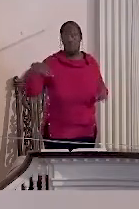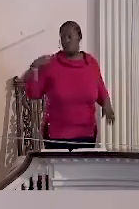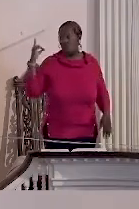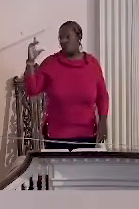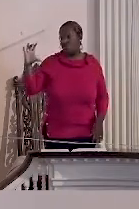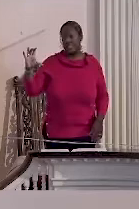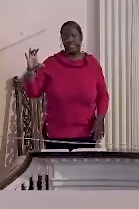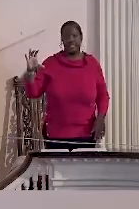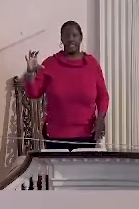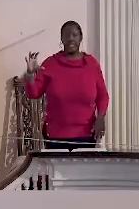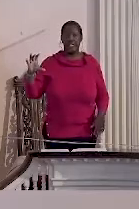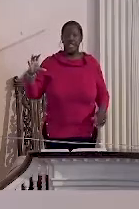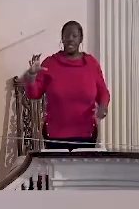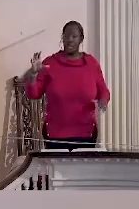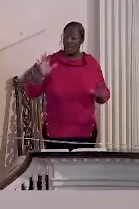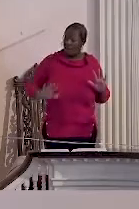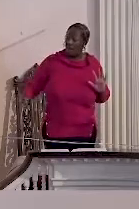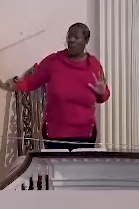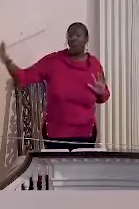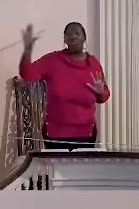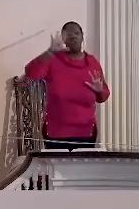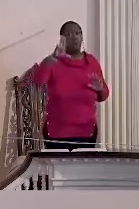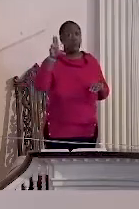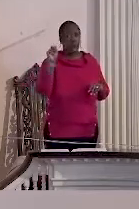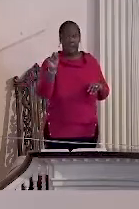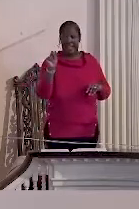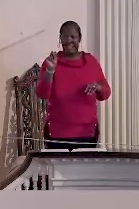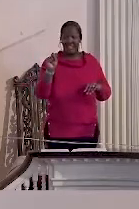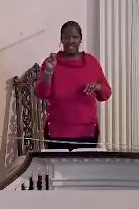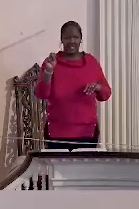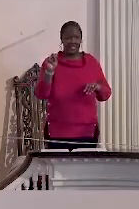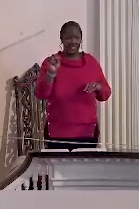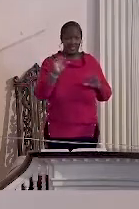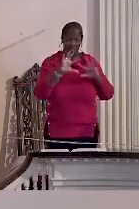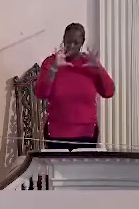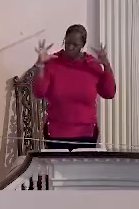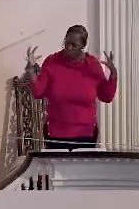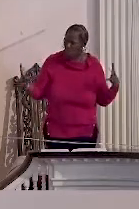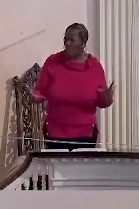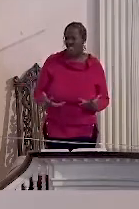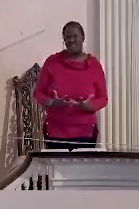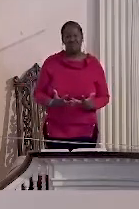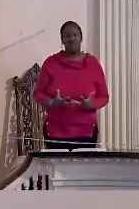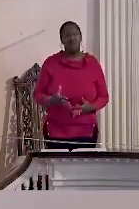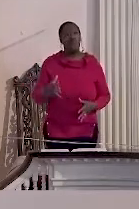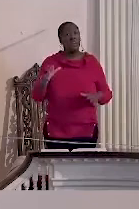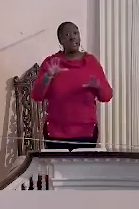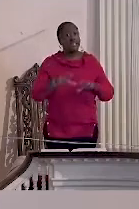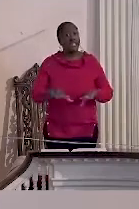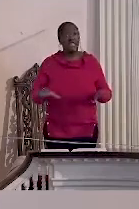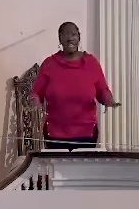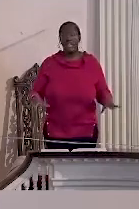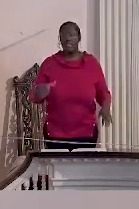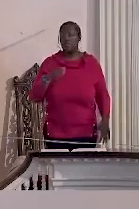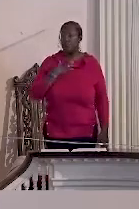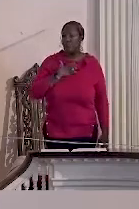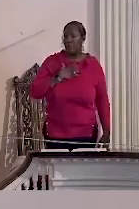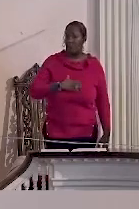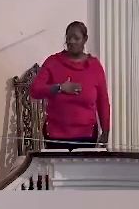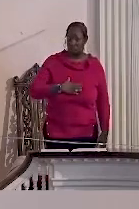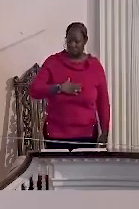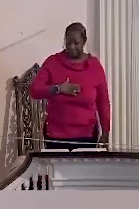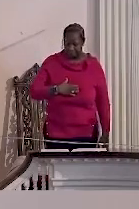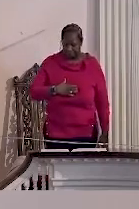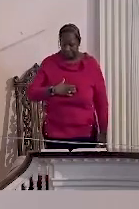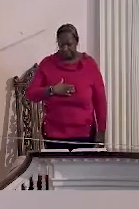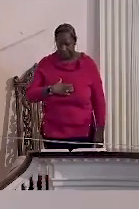D.C., all over the USA, and the world, kids were too hungry.